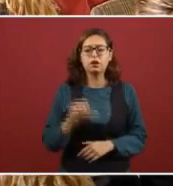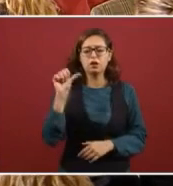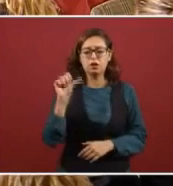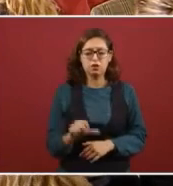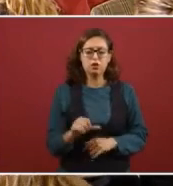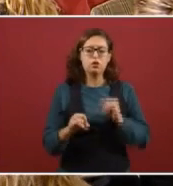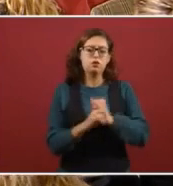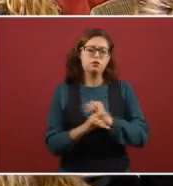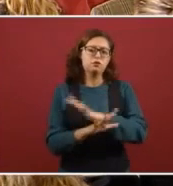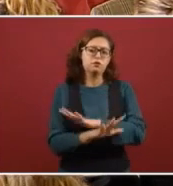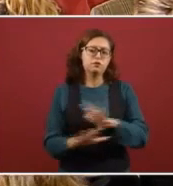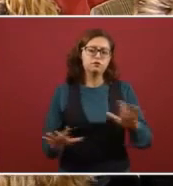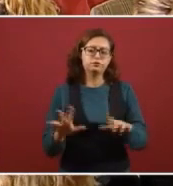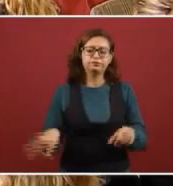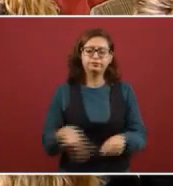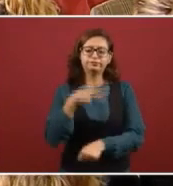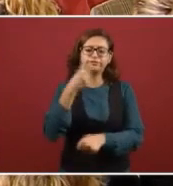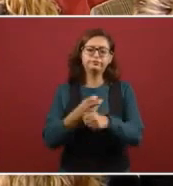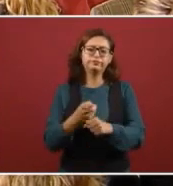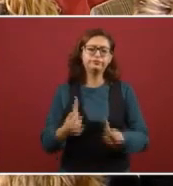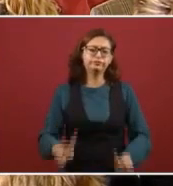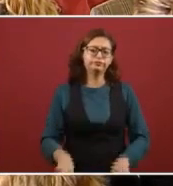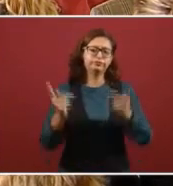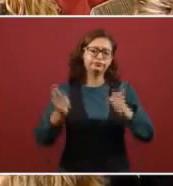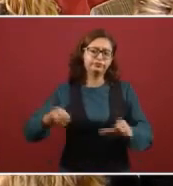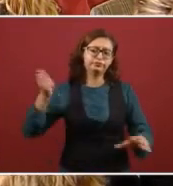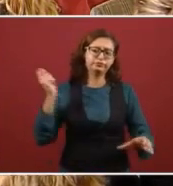And today we're going to let everyone know